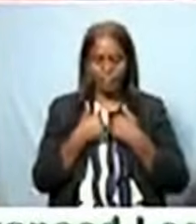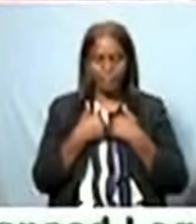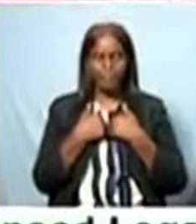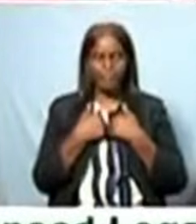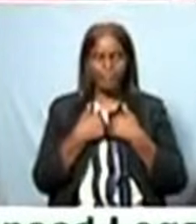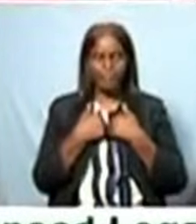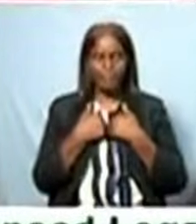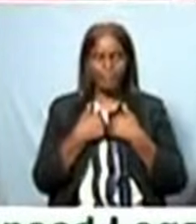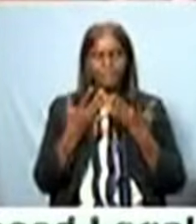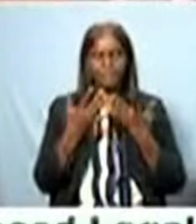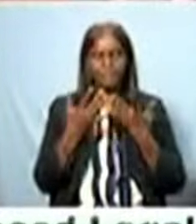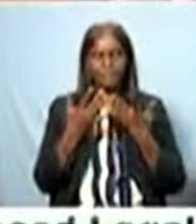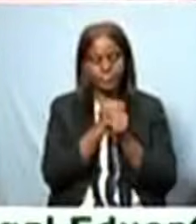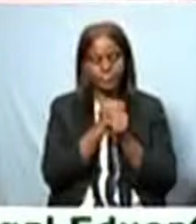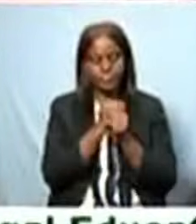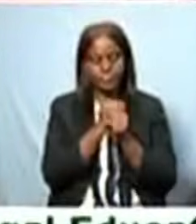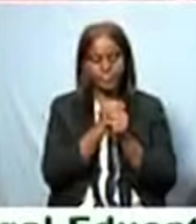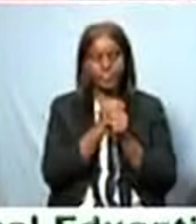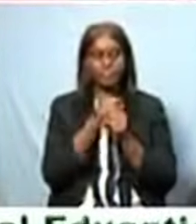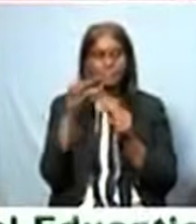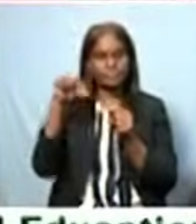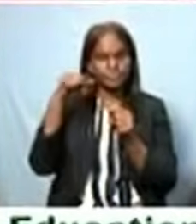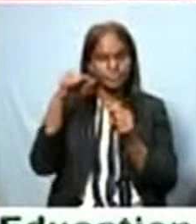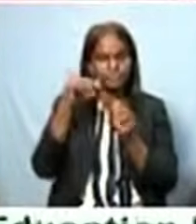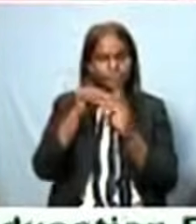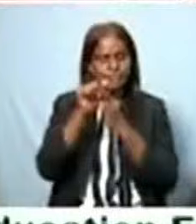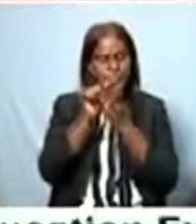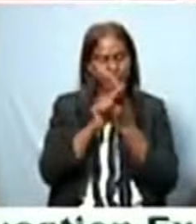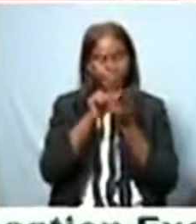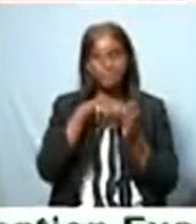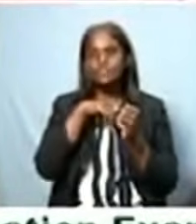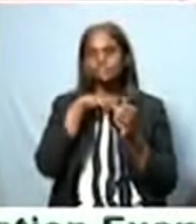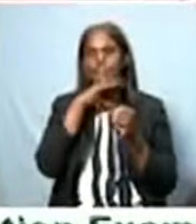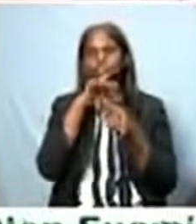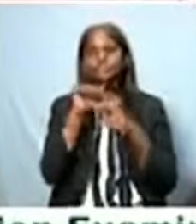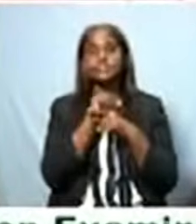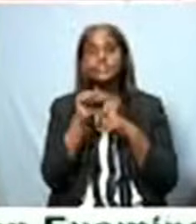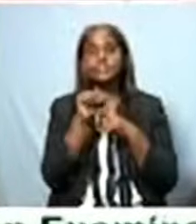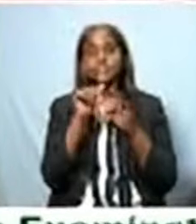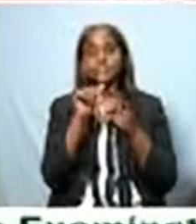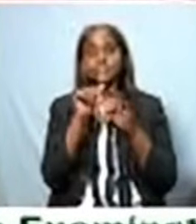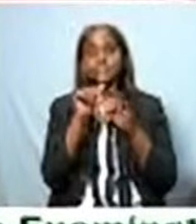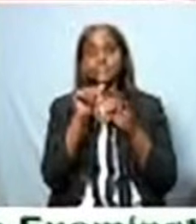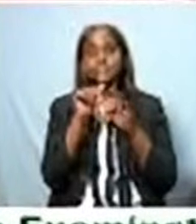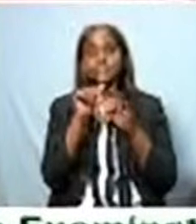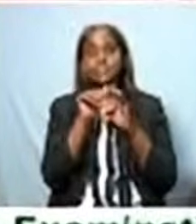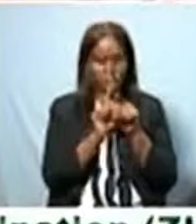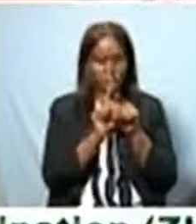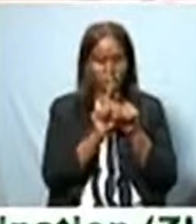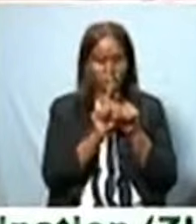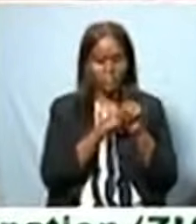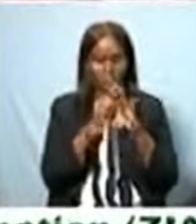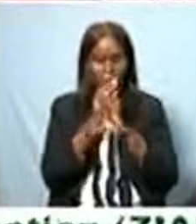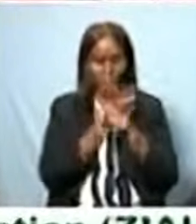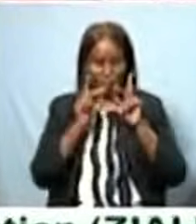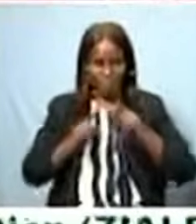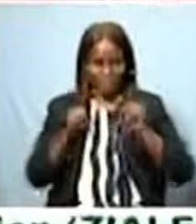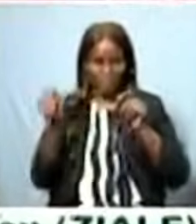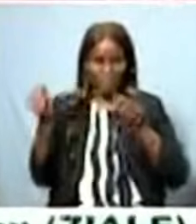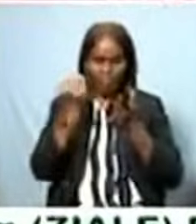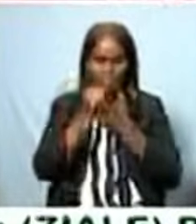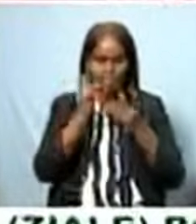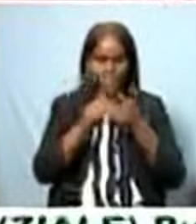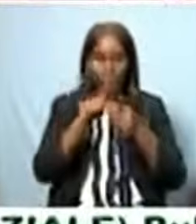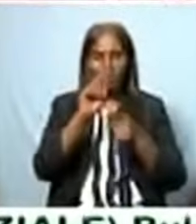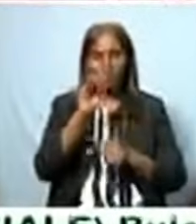attains a degree in law is adequately trained in the legal practice before the person is